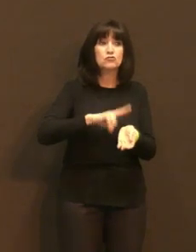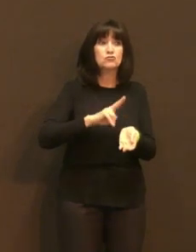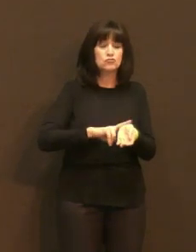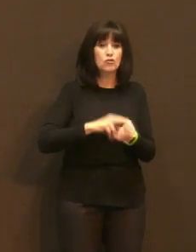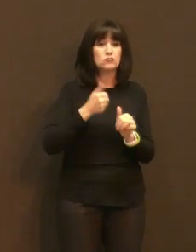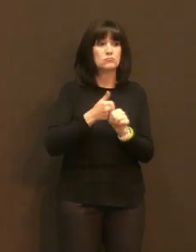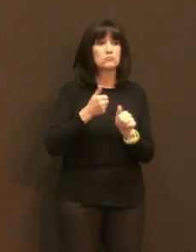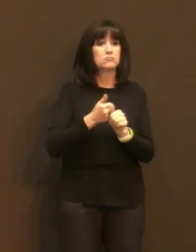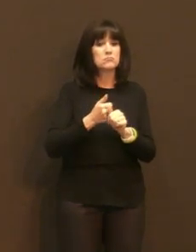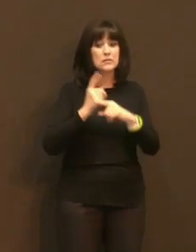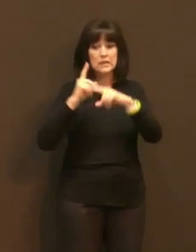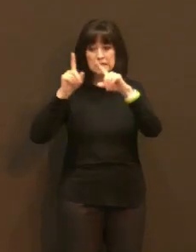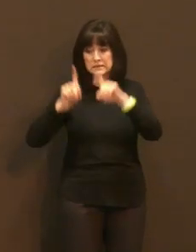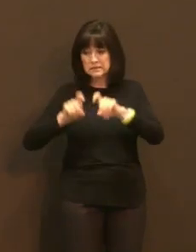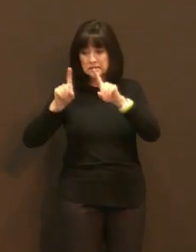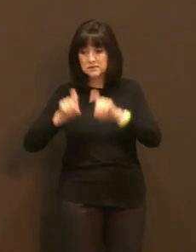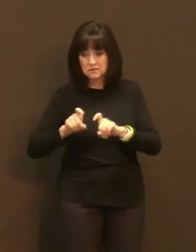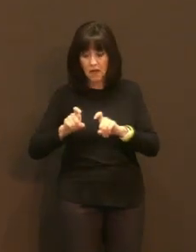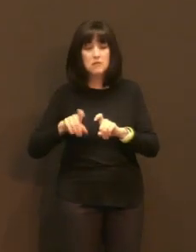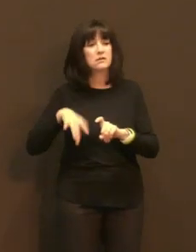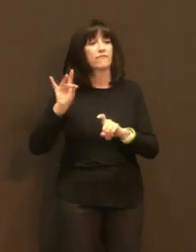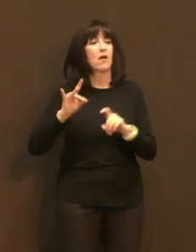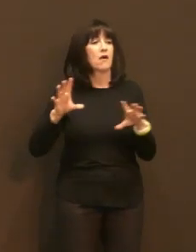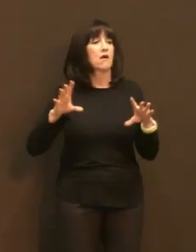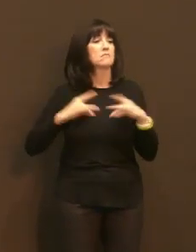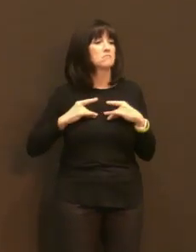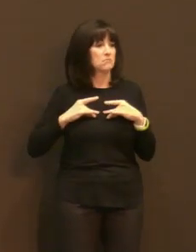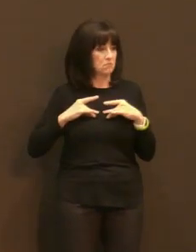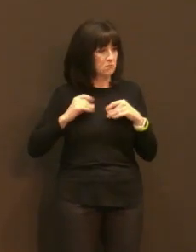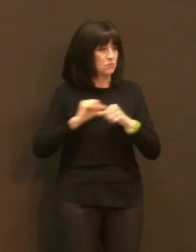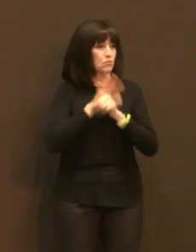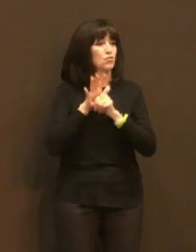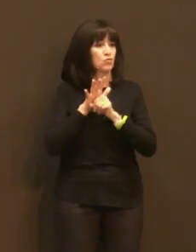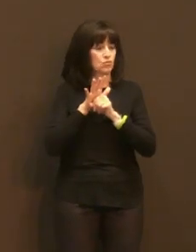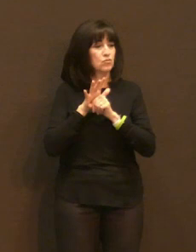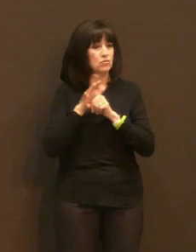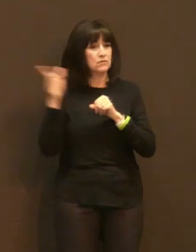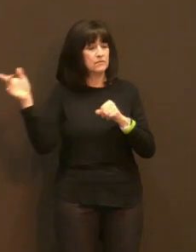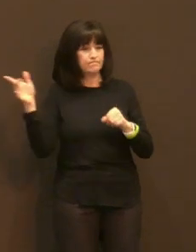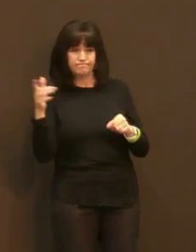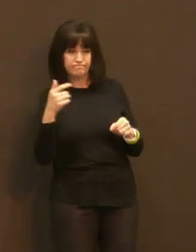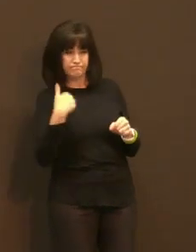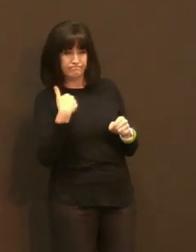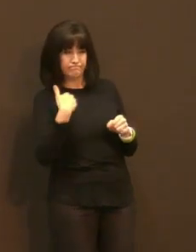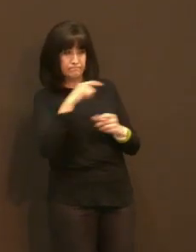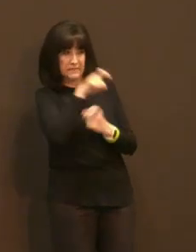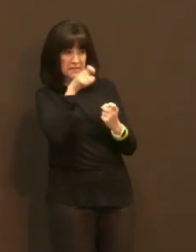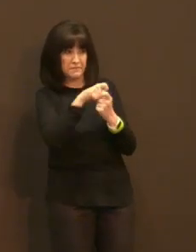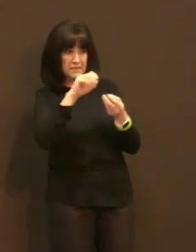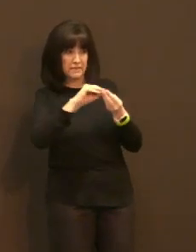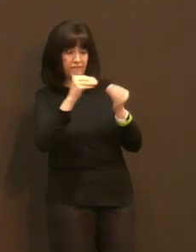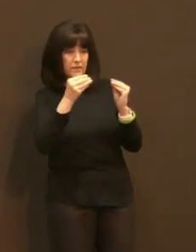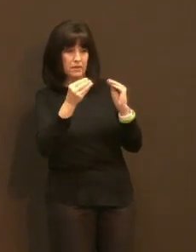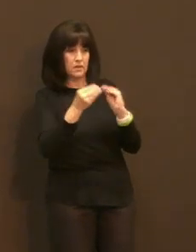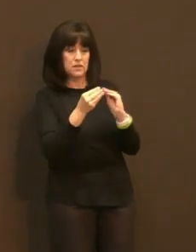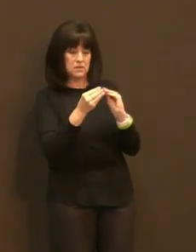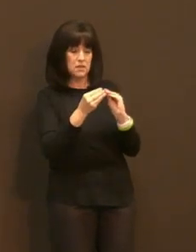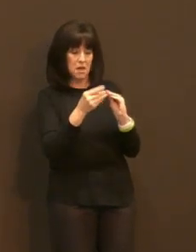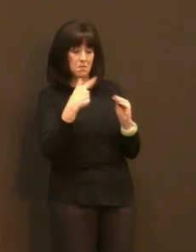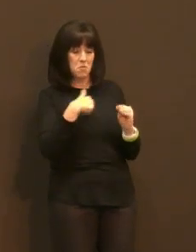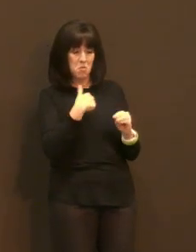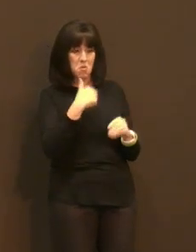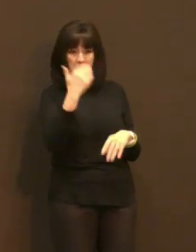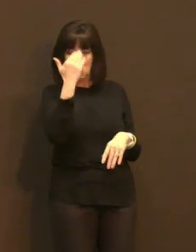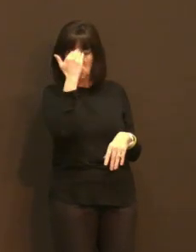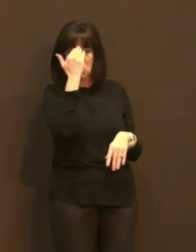I don't have a specific number, but I can tell you, healthcare providers are at risk, and so we know that a number of healthcare